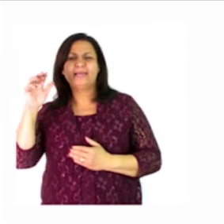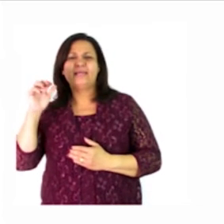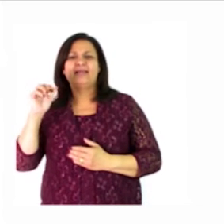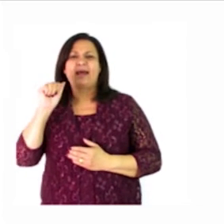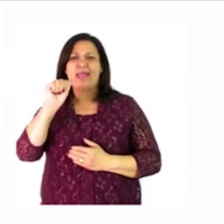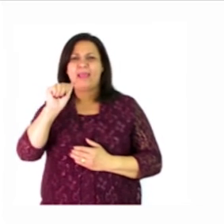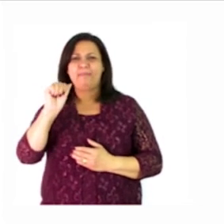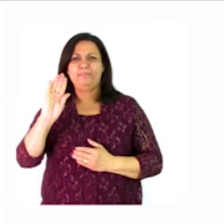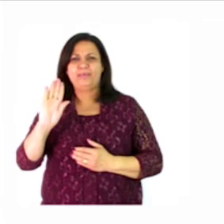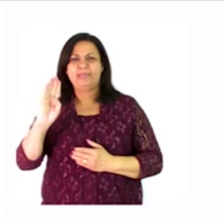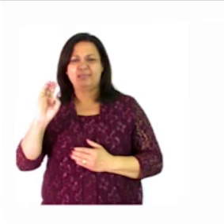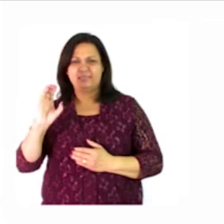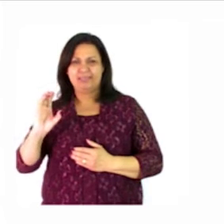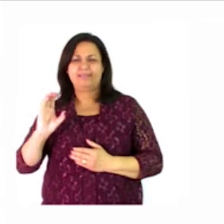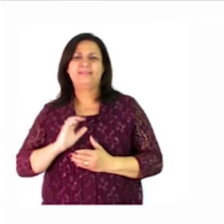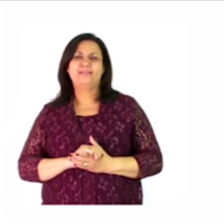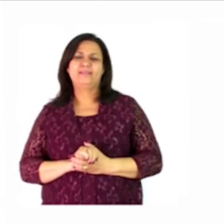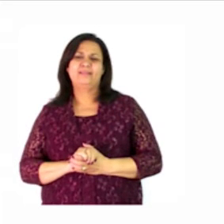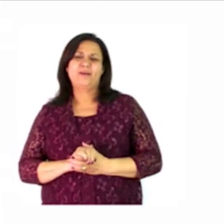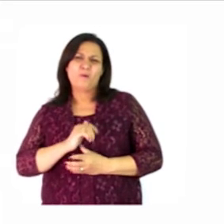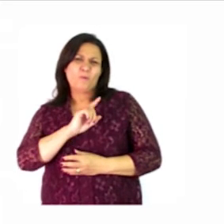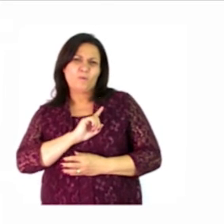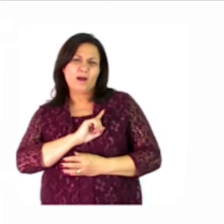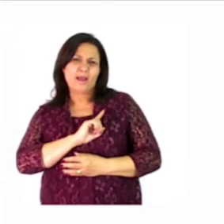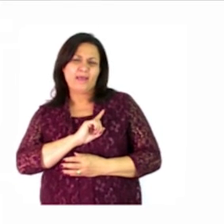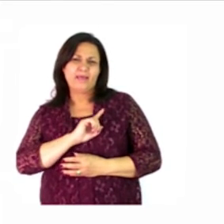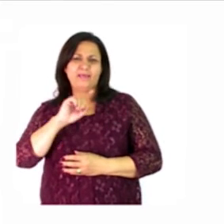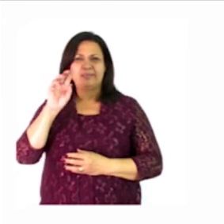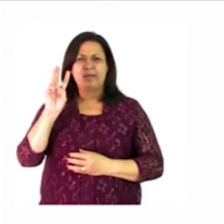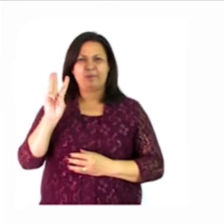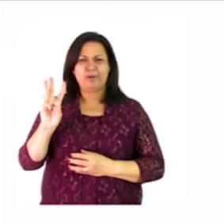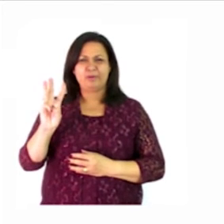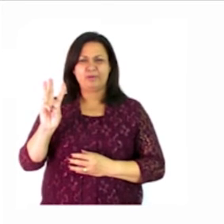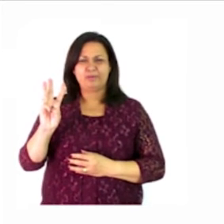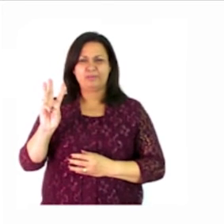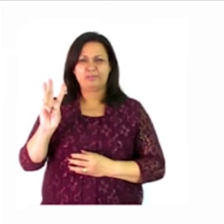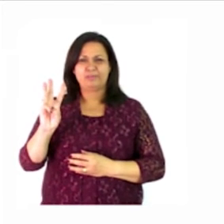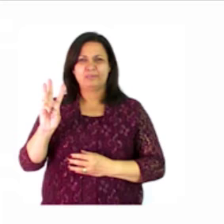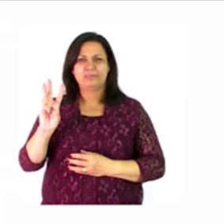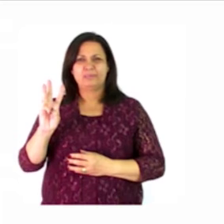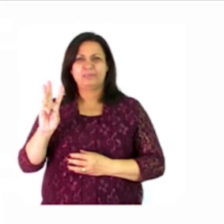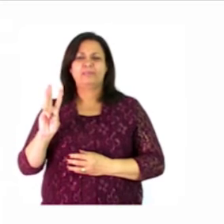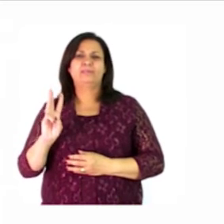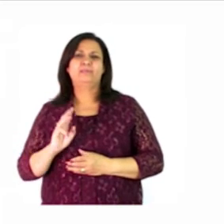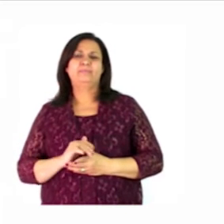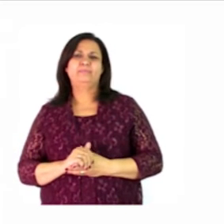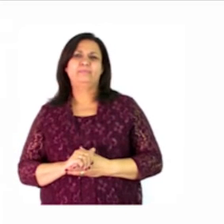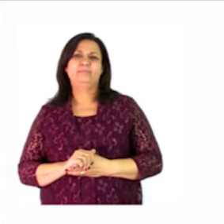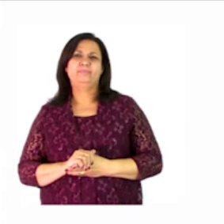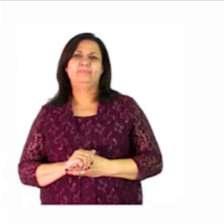alphabet. I will tell you why. W sounds as W,